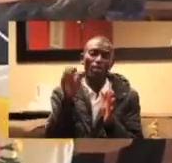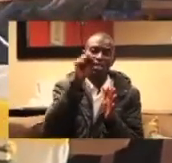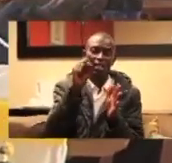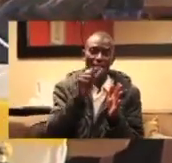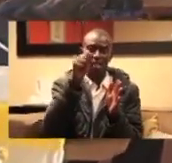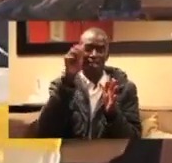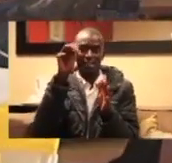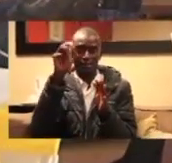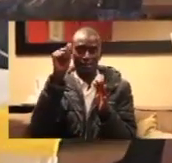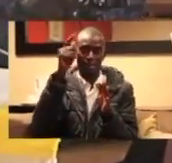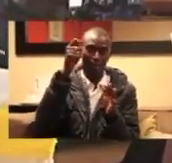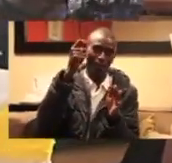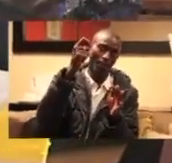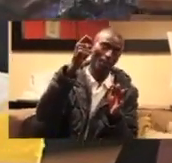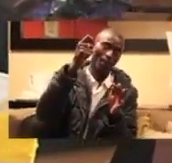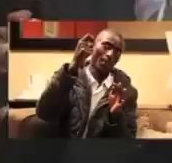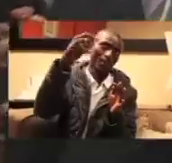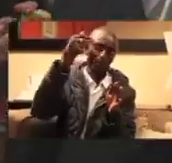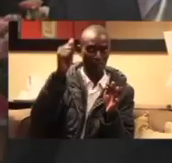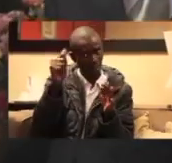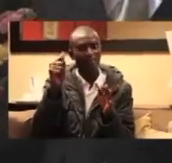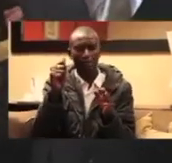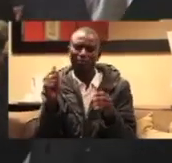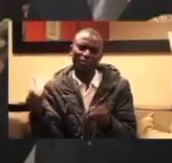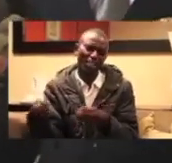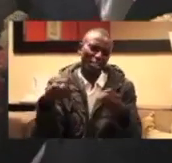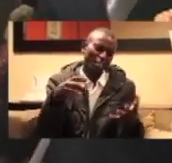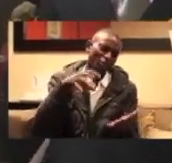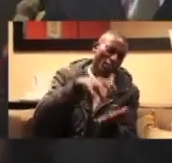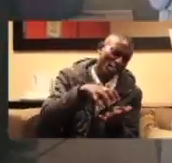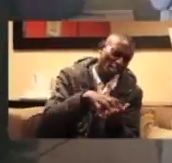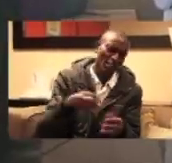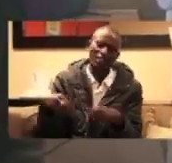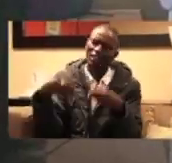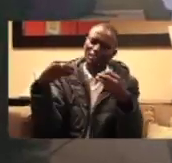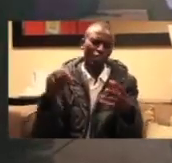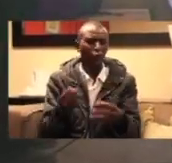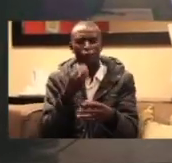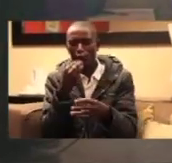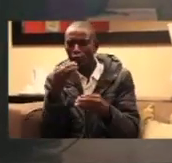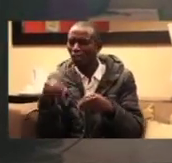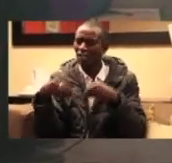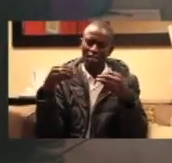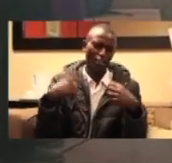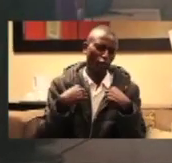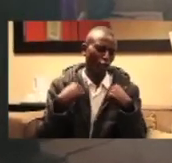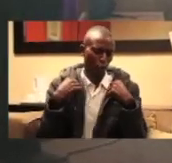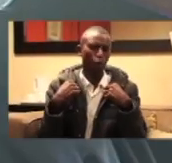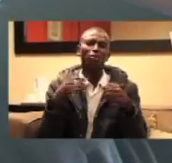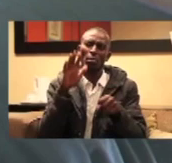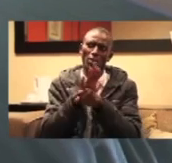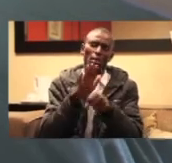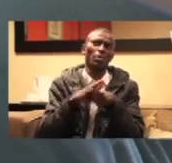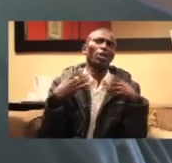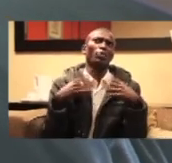given literally everything, the rings, the gowns, the suits, the cake, the food. We went around talking to